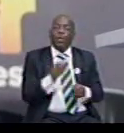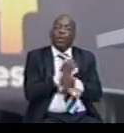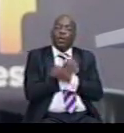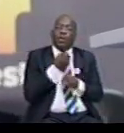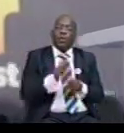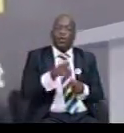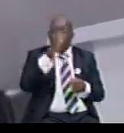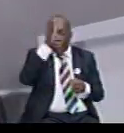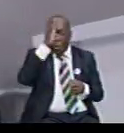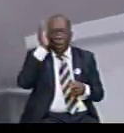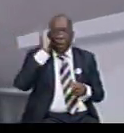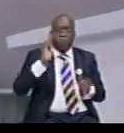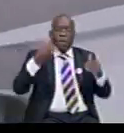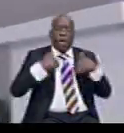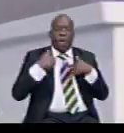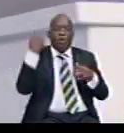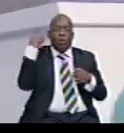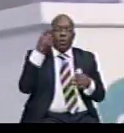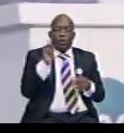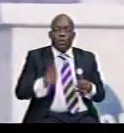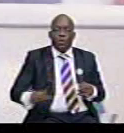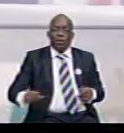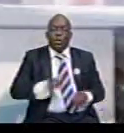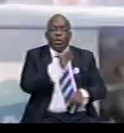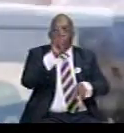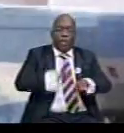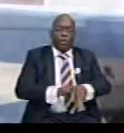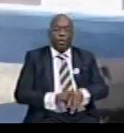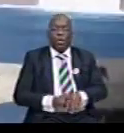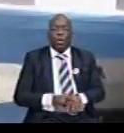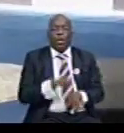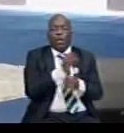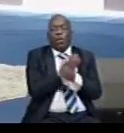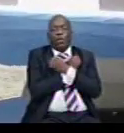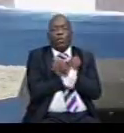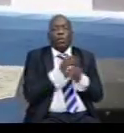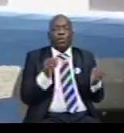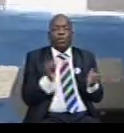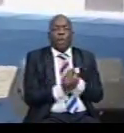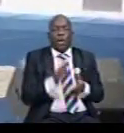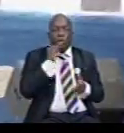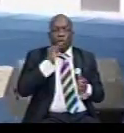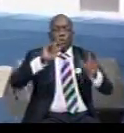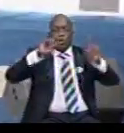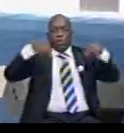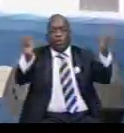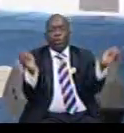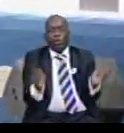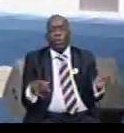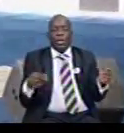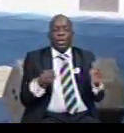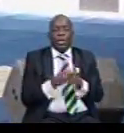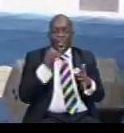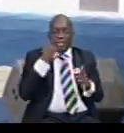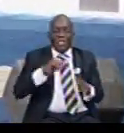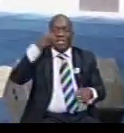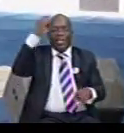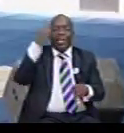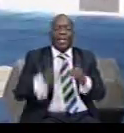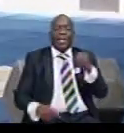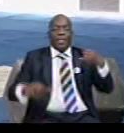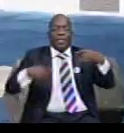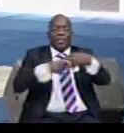boys and for all the children, natural affection, that is gone. It's the last days. And when you look